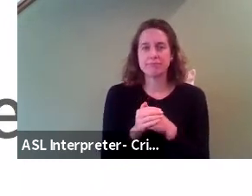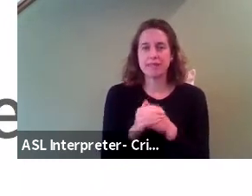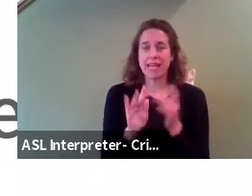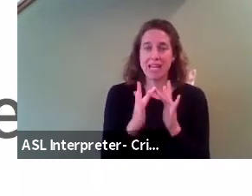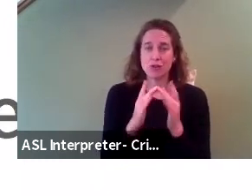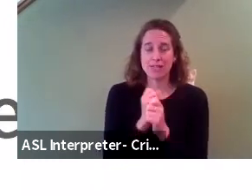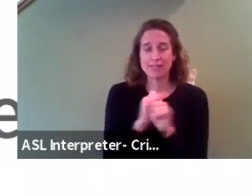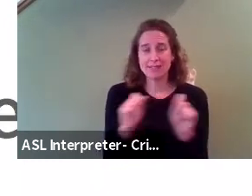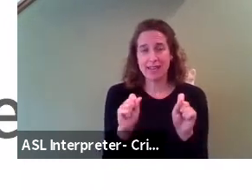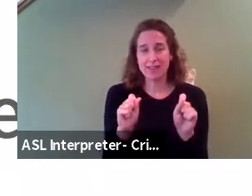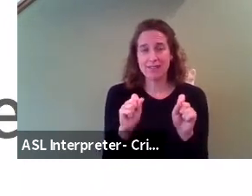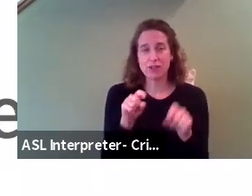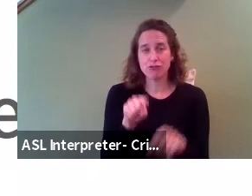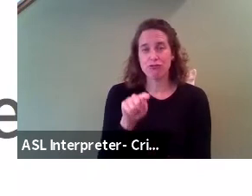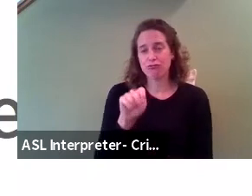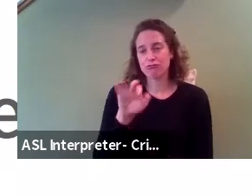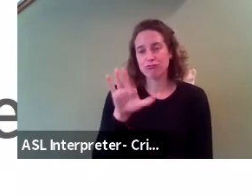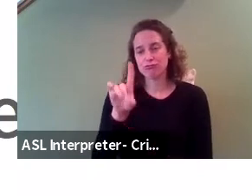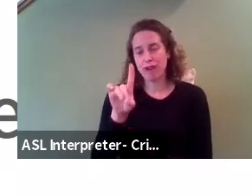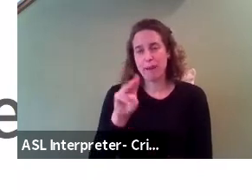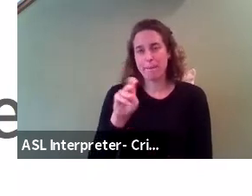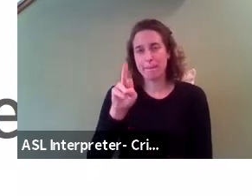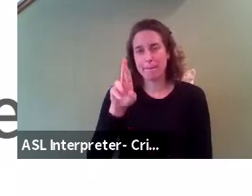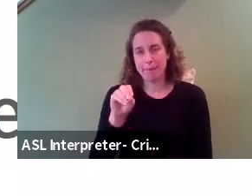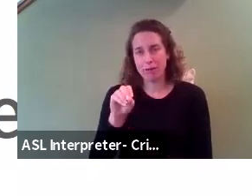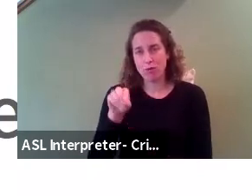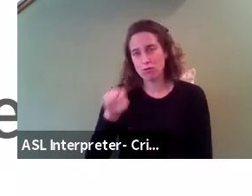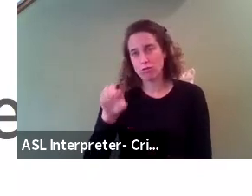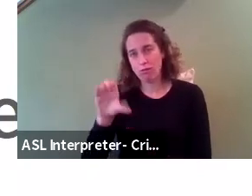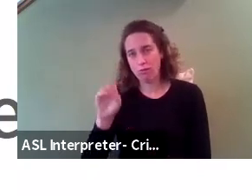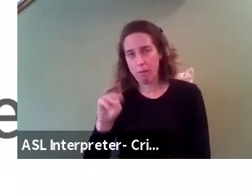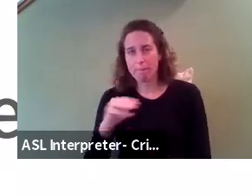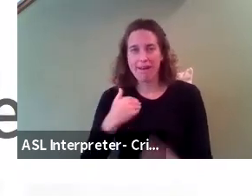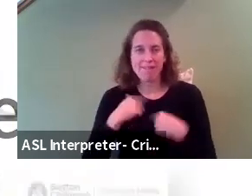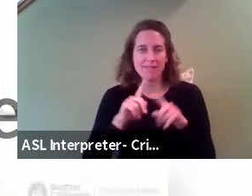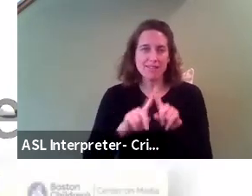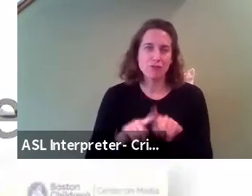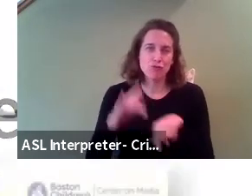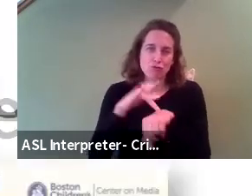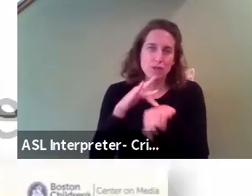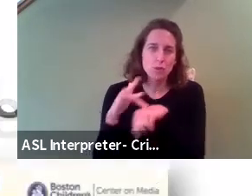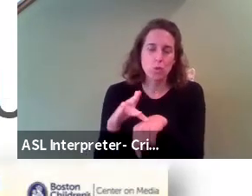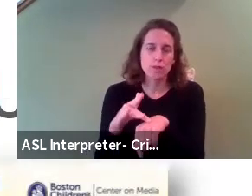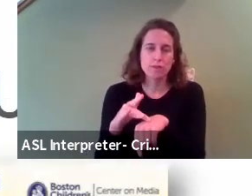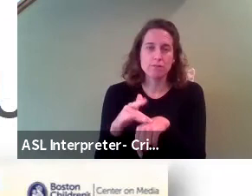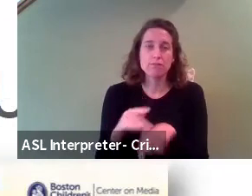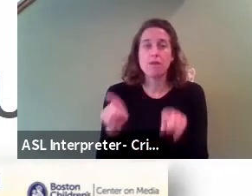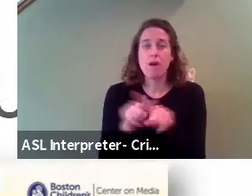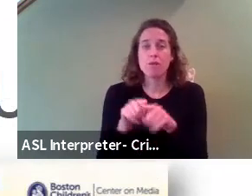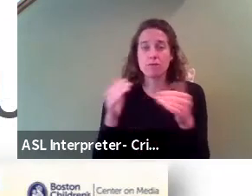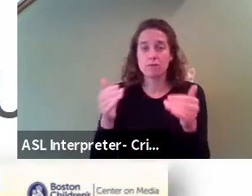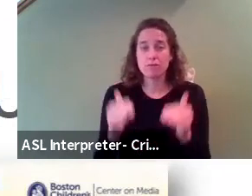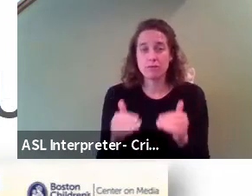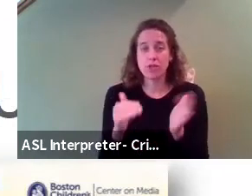you'll find a lot of resources and information and tip sheets. But I'd also like to point you to Dr.